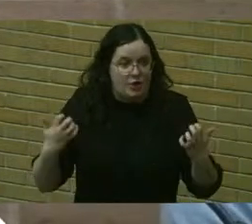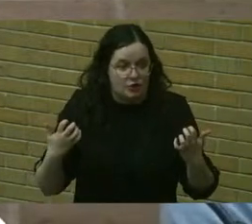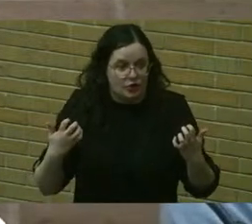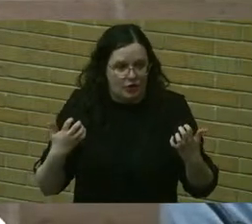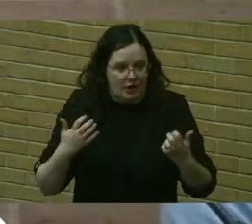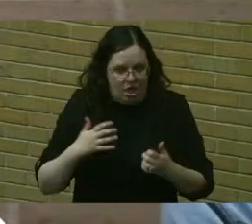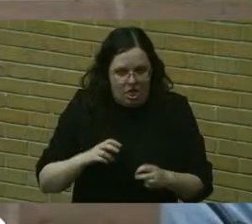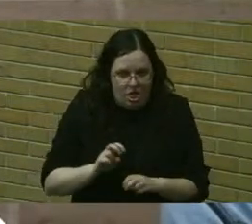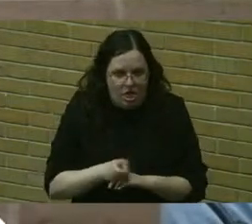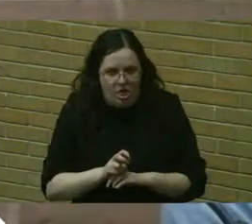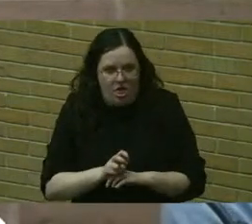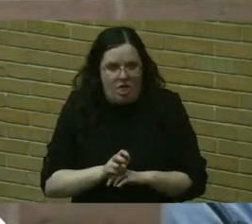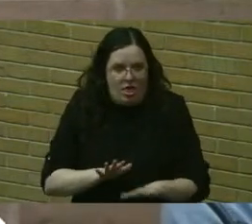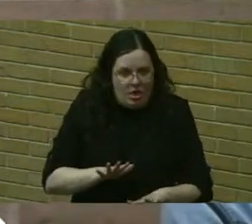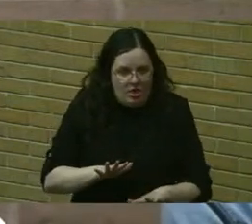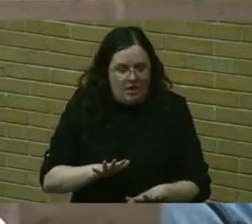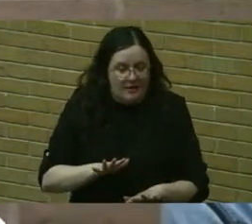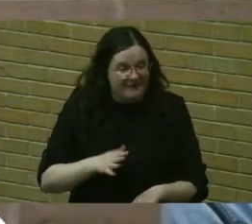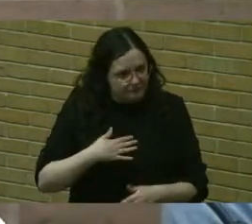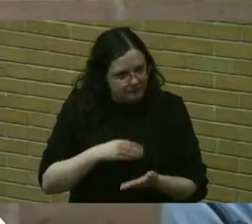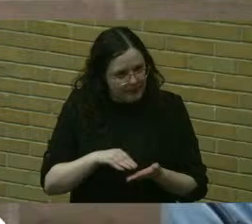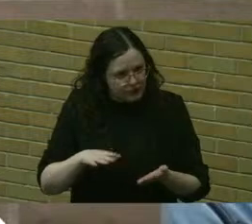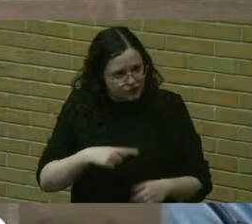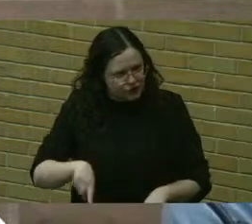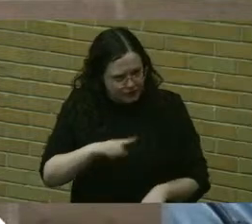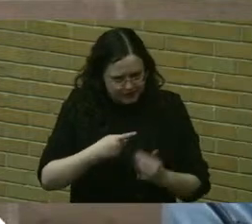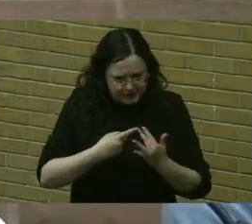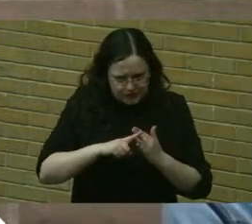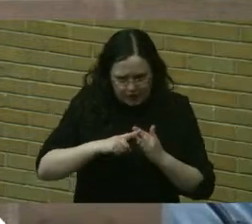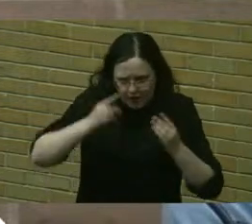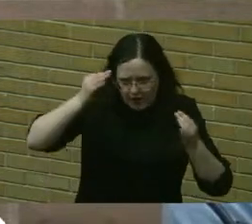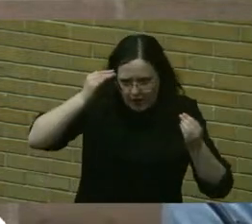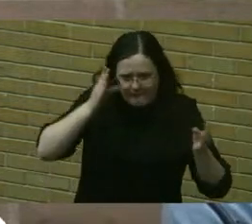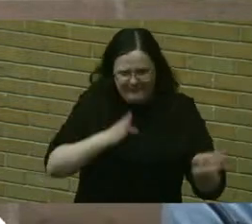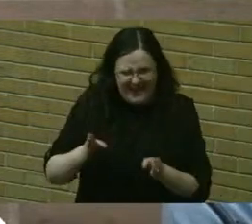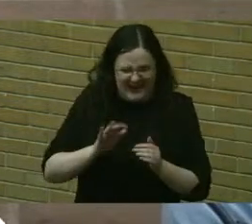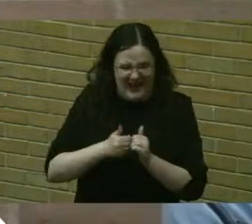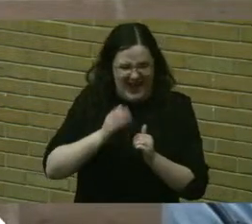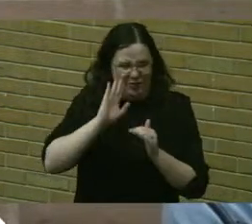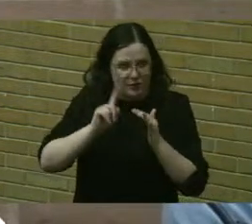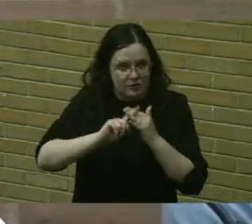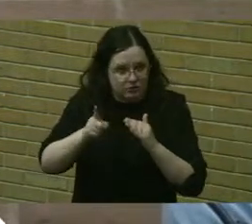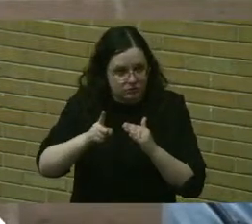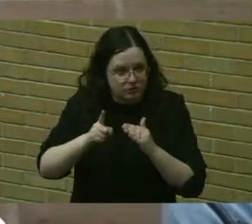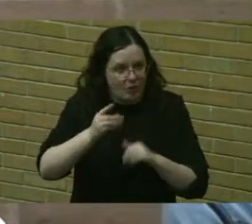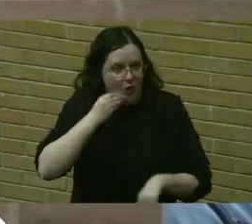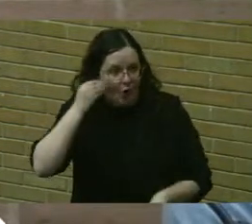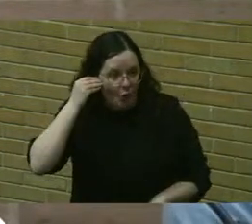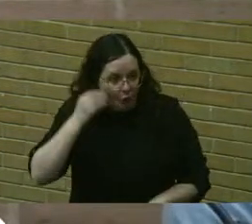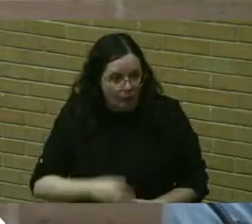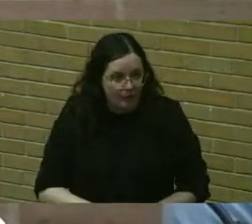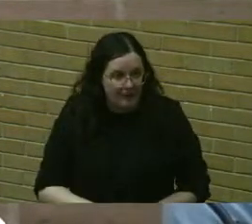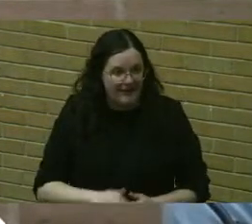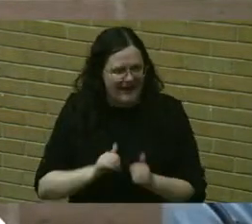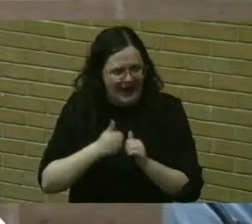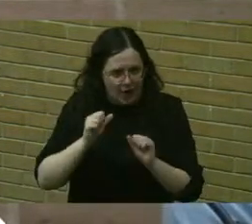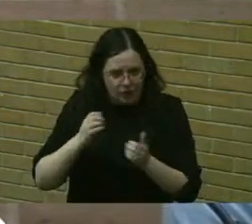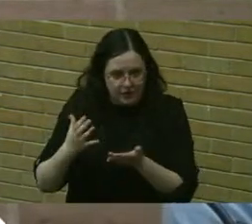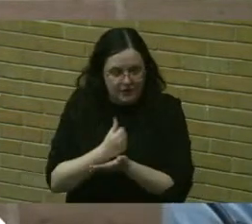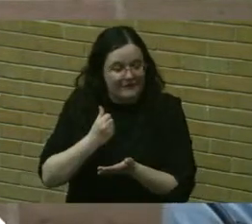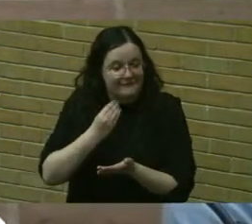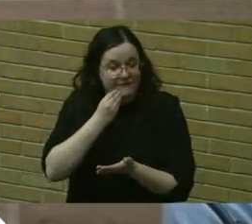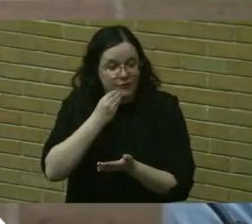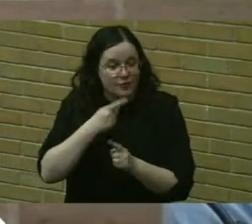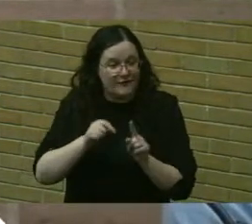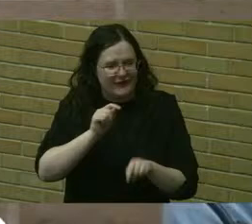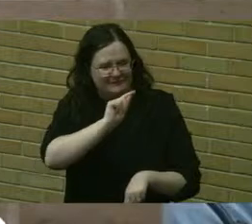before. My students began devising plans of how they were going to get home, or even how they would still be able to get a quick snack at one of the various